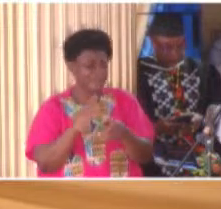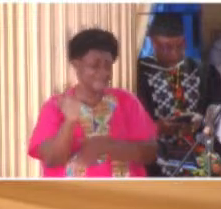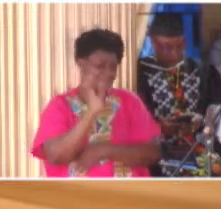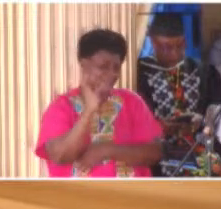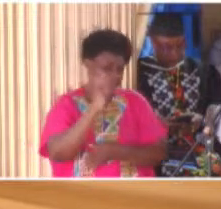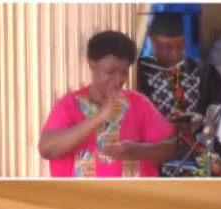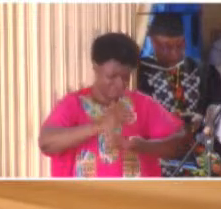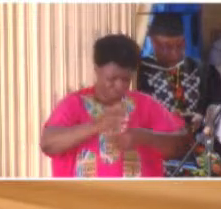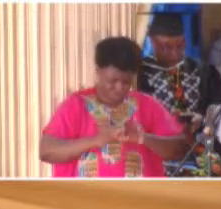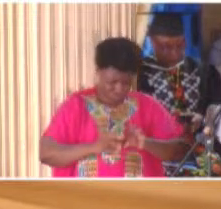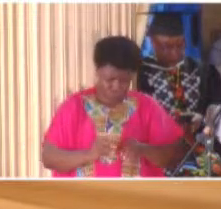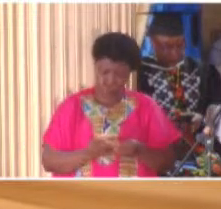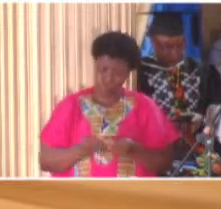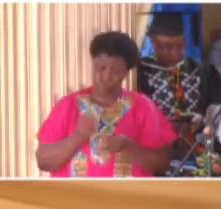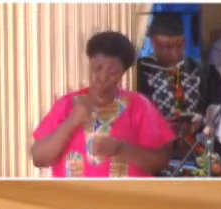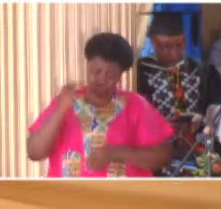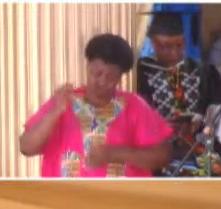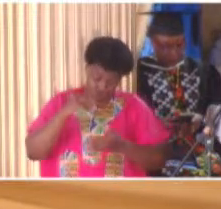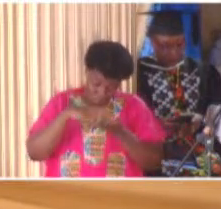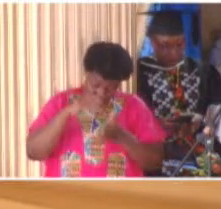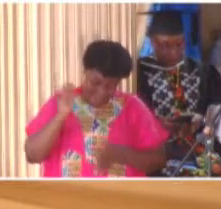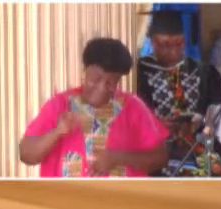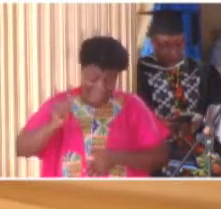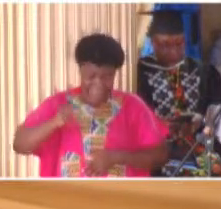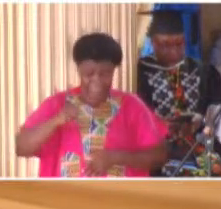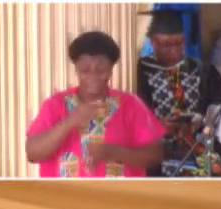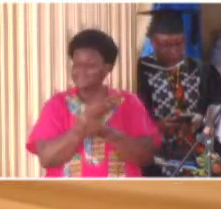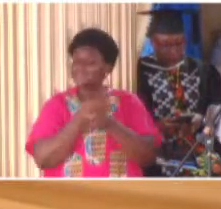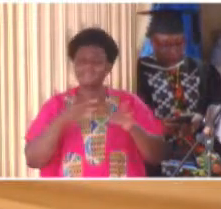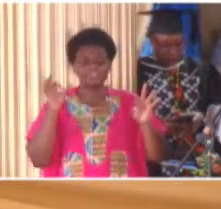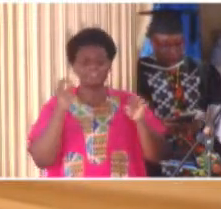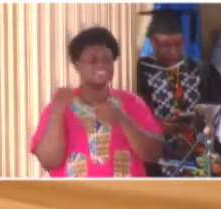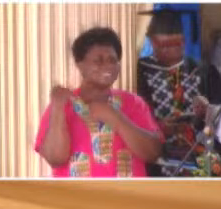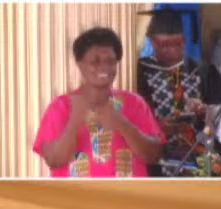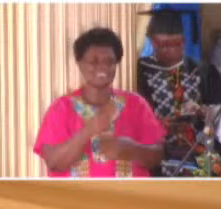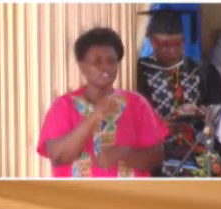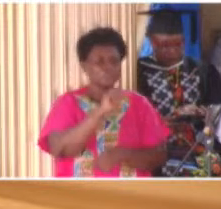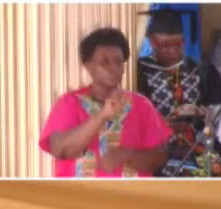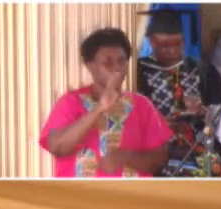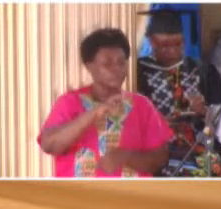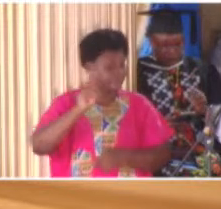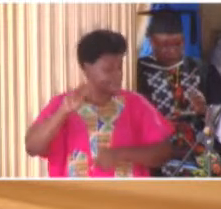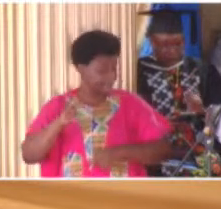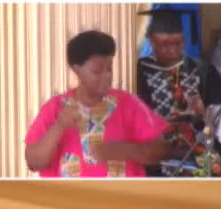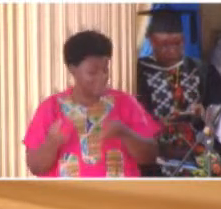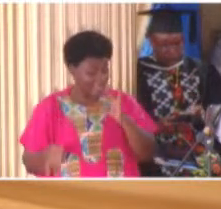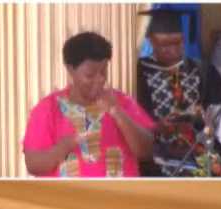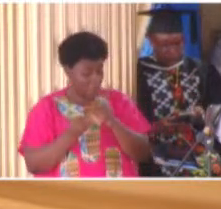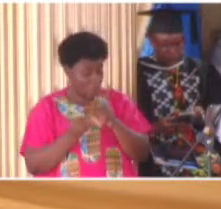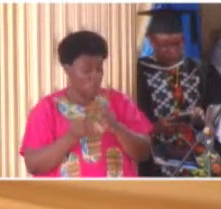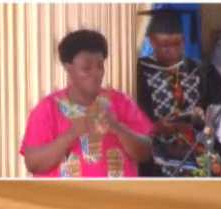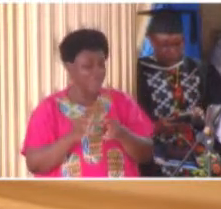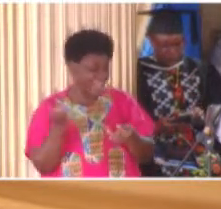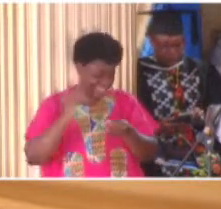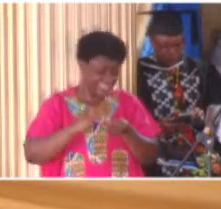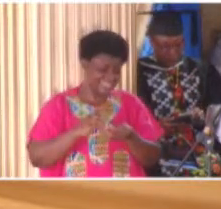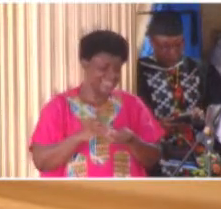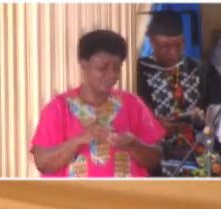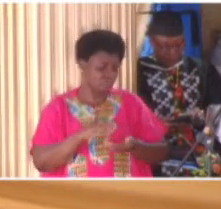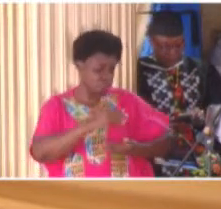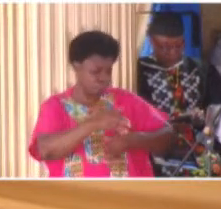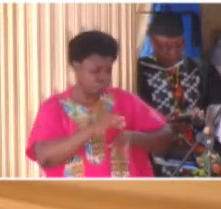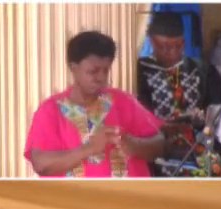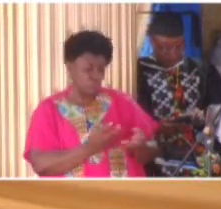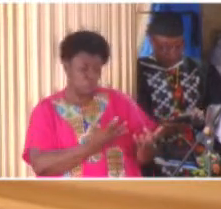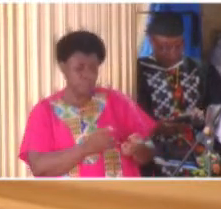deserving students free of charge since 2022, with a number of additional laptops awaiting distribution